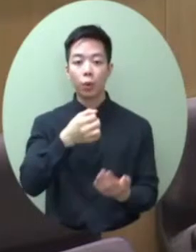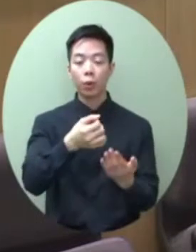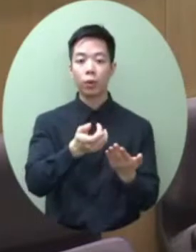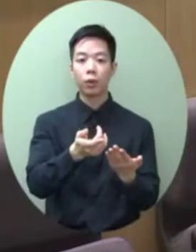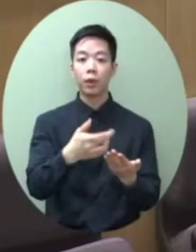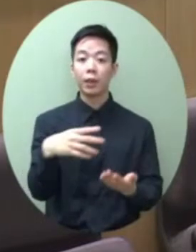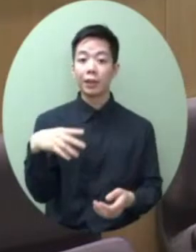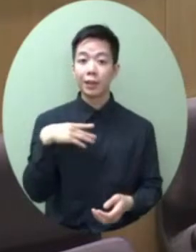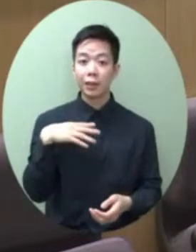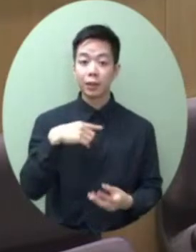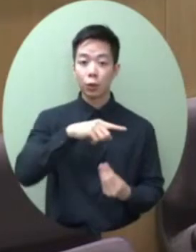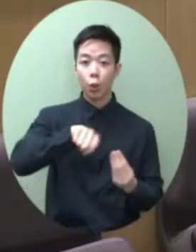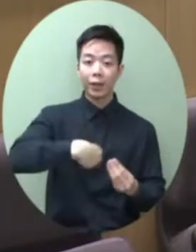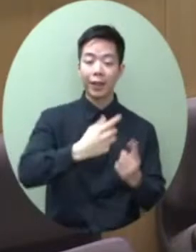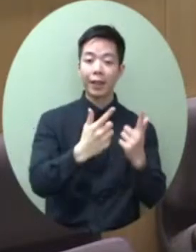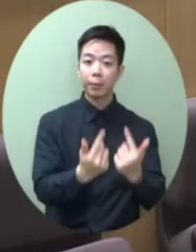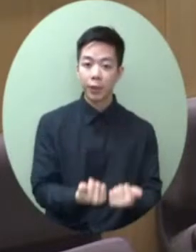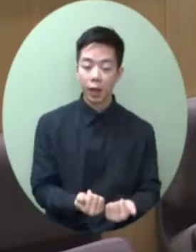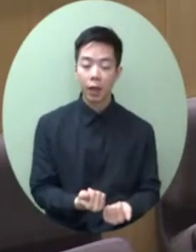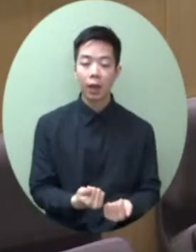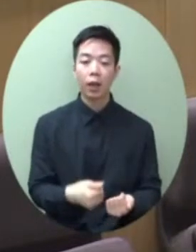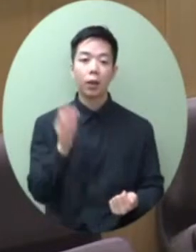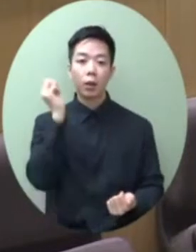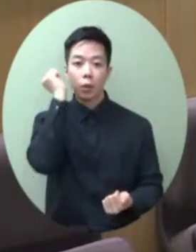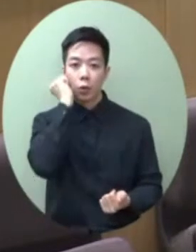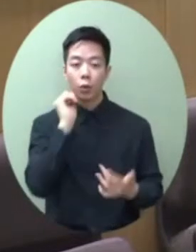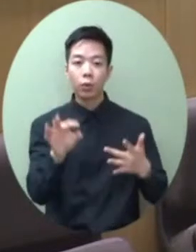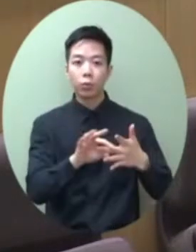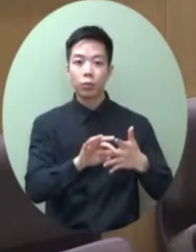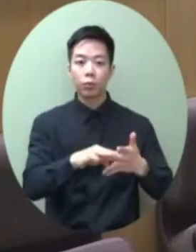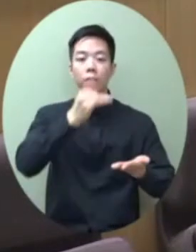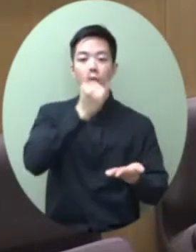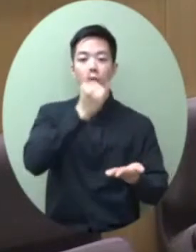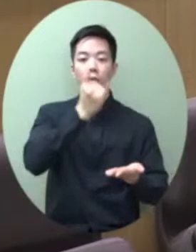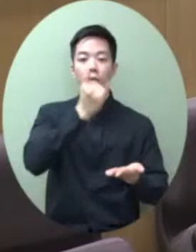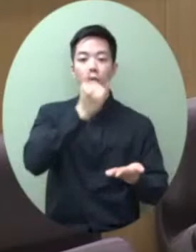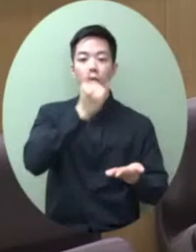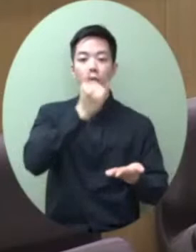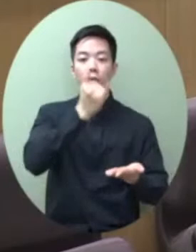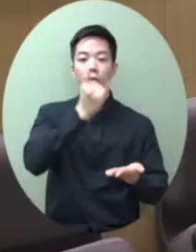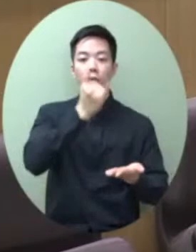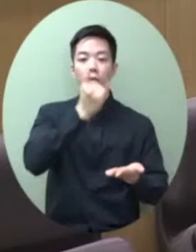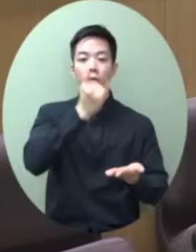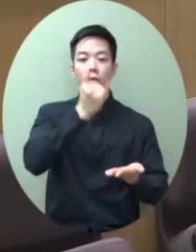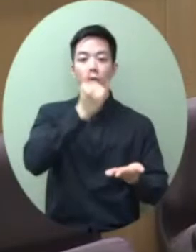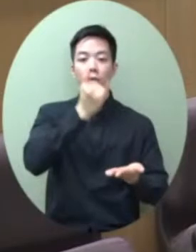When under the right conditions that the residents can stay in the